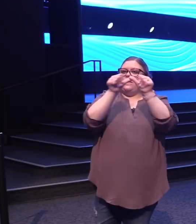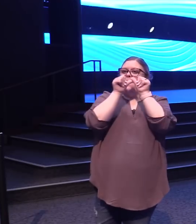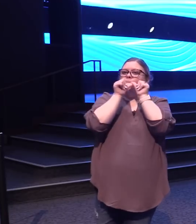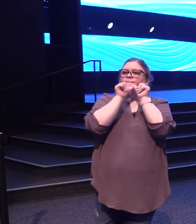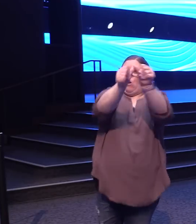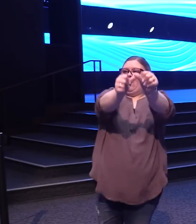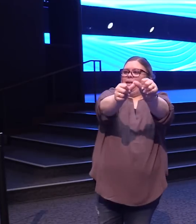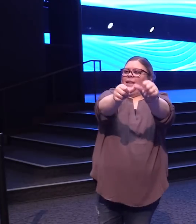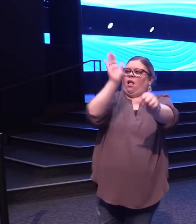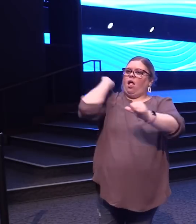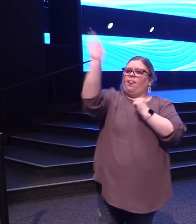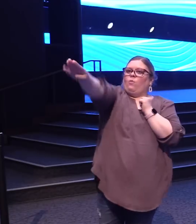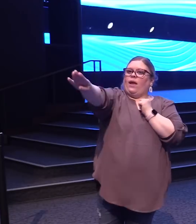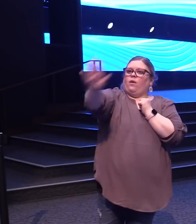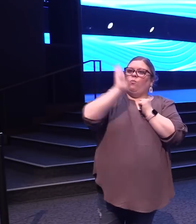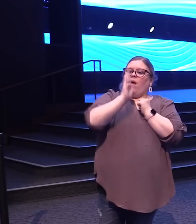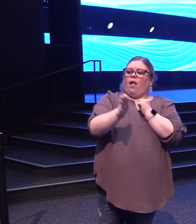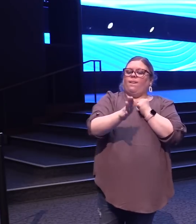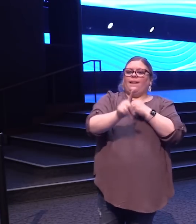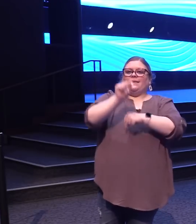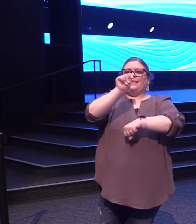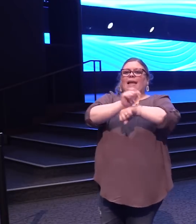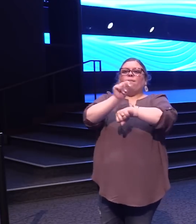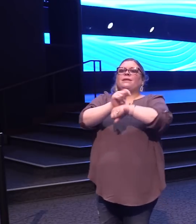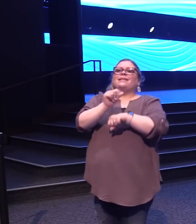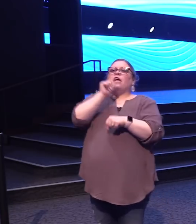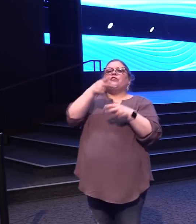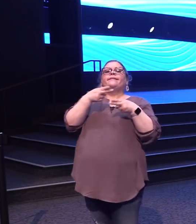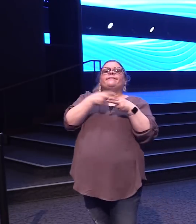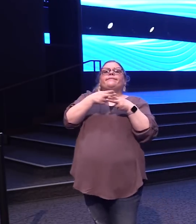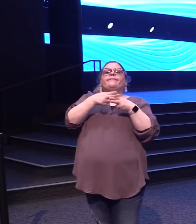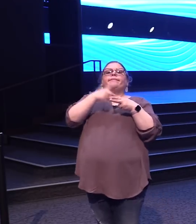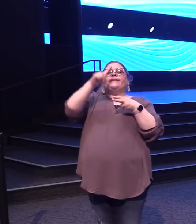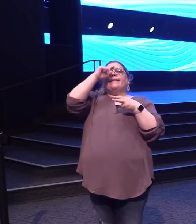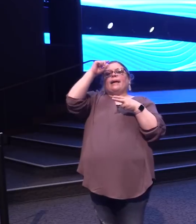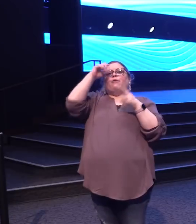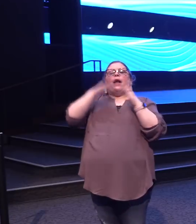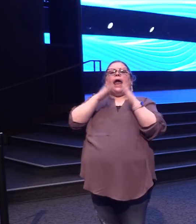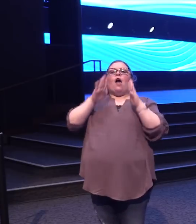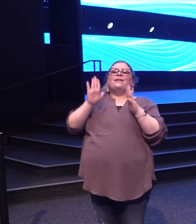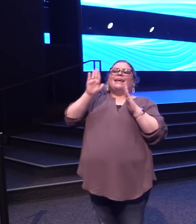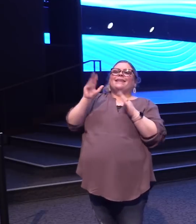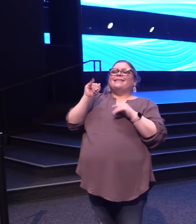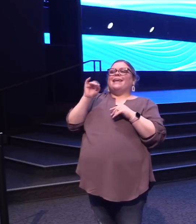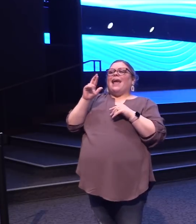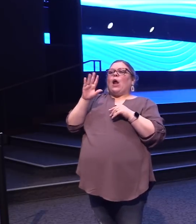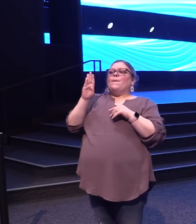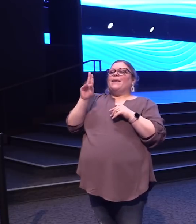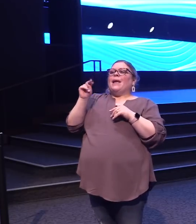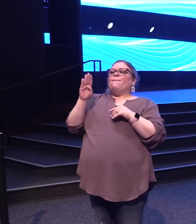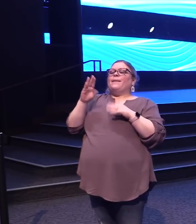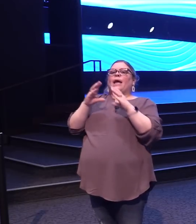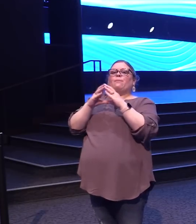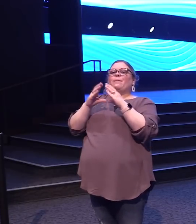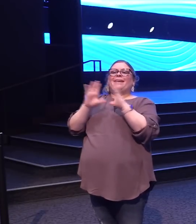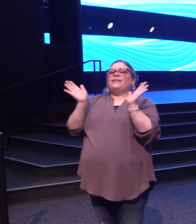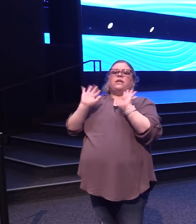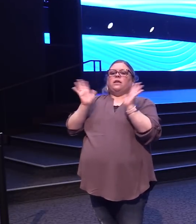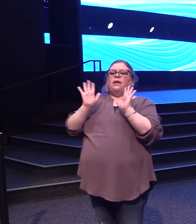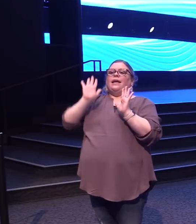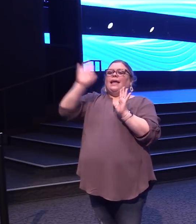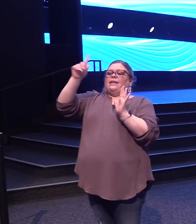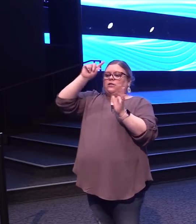permanently. The temple would not be his summer house. It would not be his Airbnb, it would be